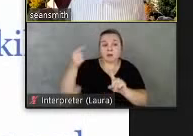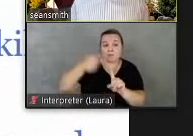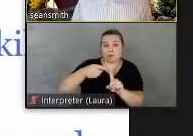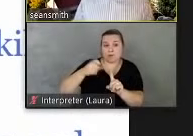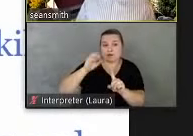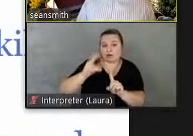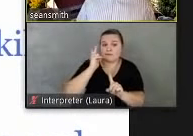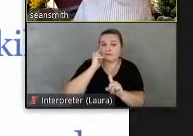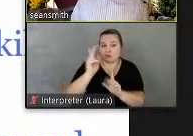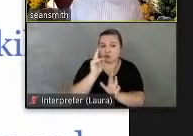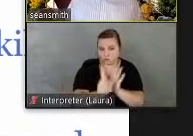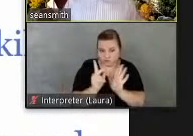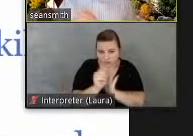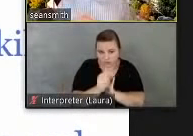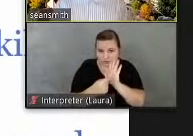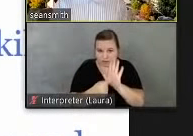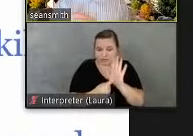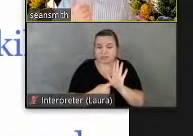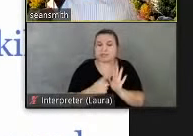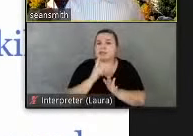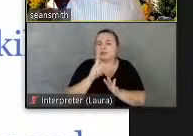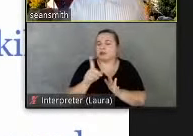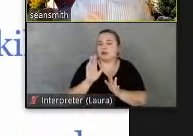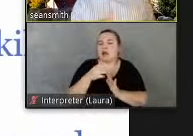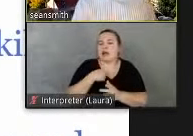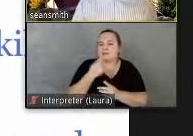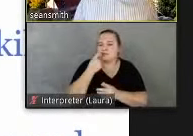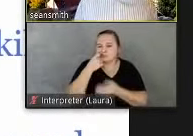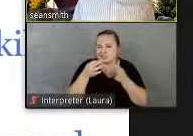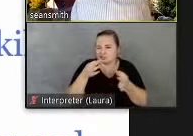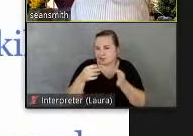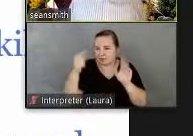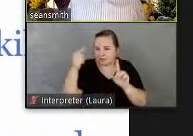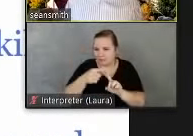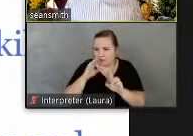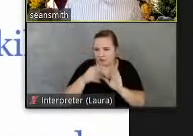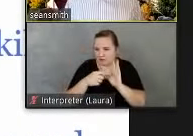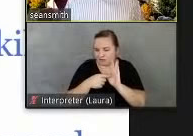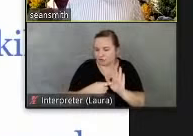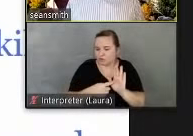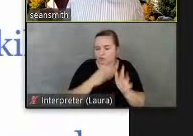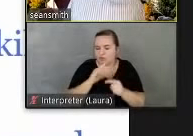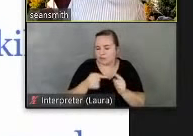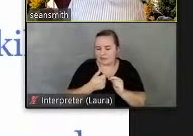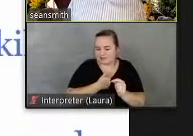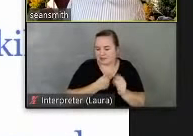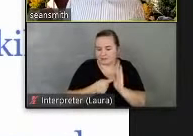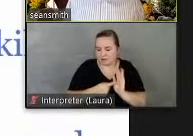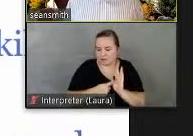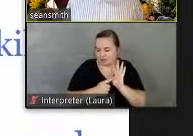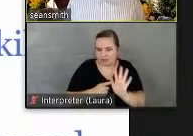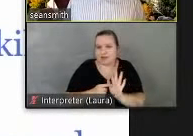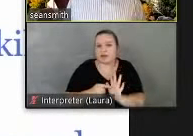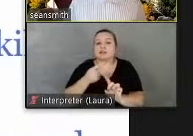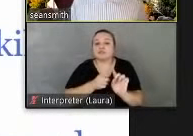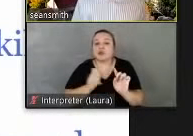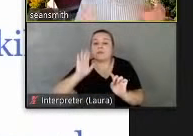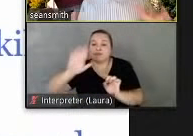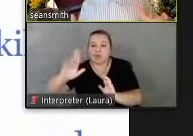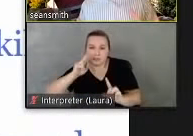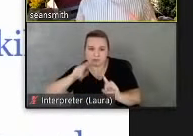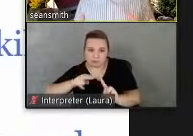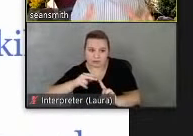course, is the fact that, I'm sorry, I was just describing point of view when I was talking about self-modeling, that point of view from their perspective. And then, of